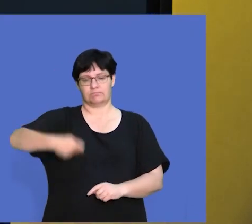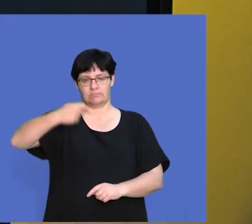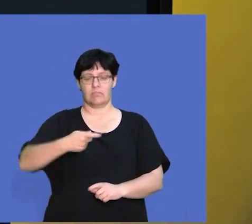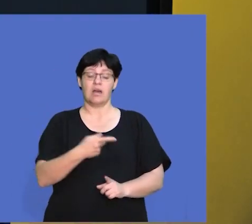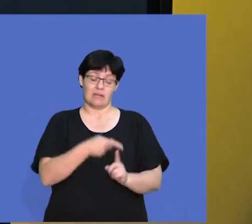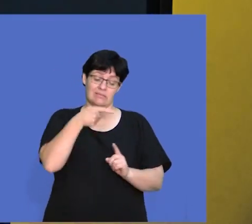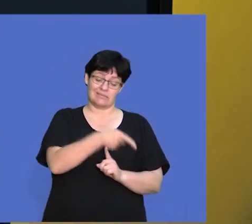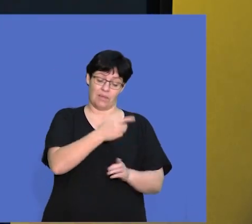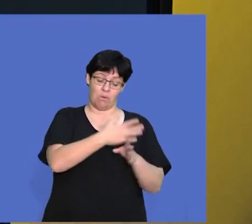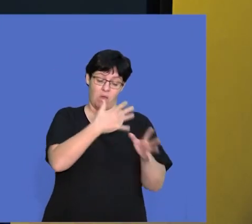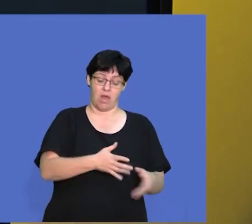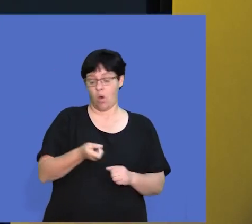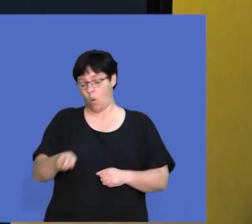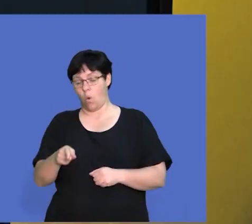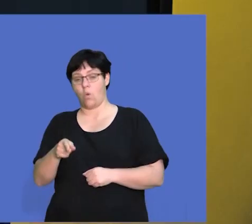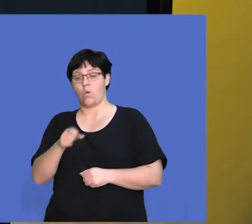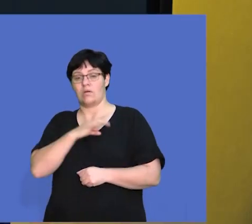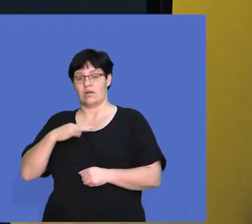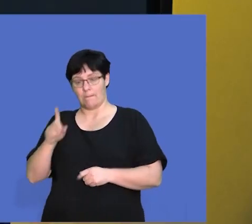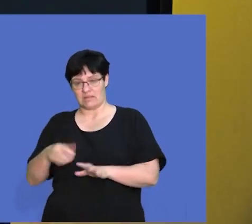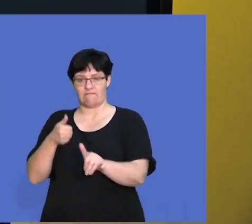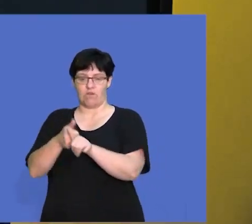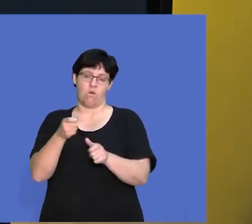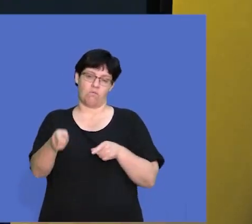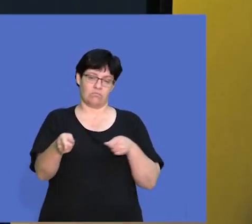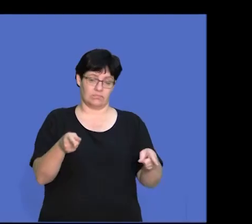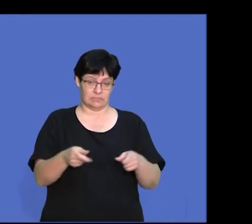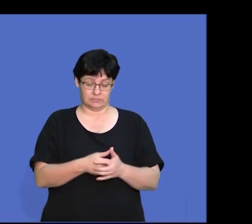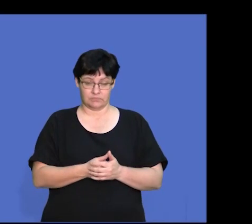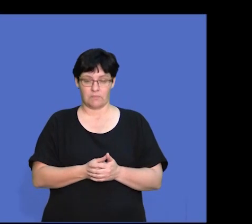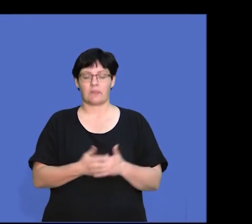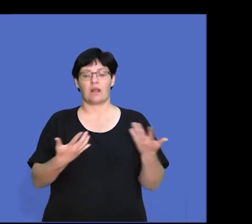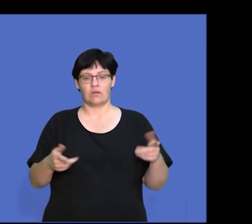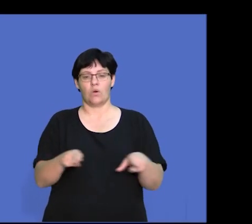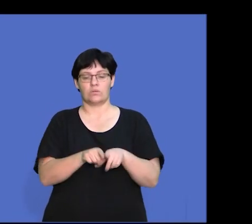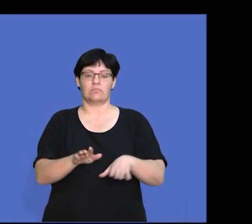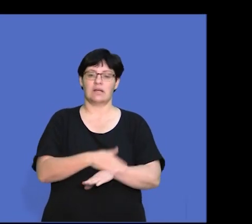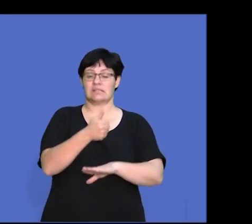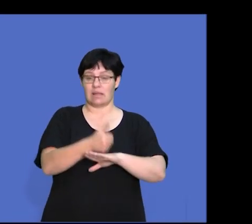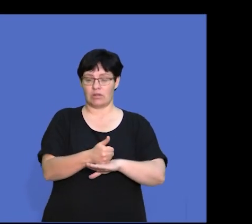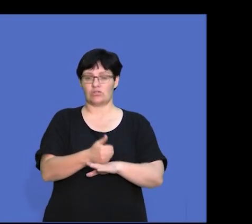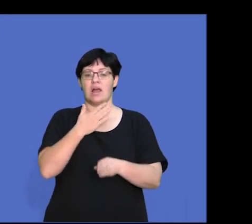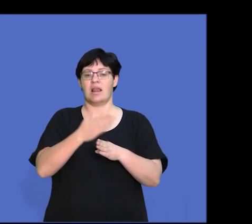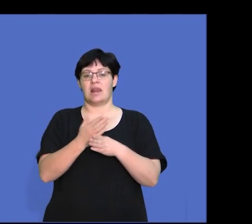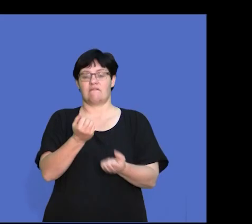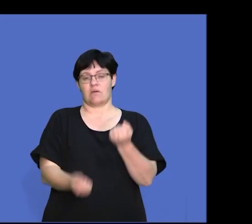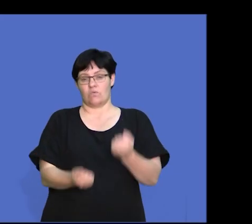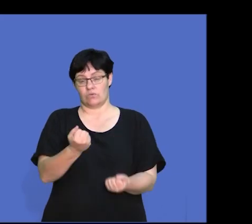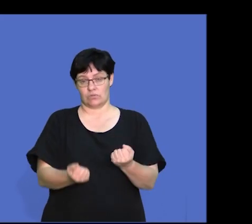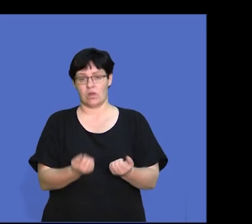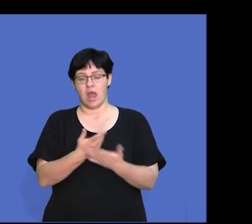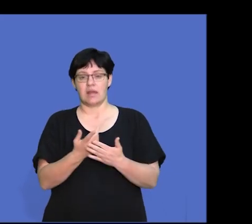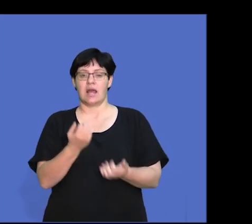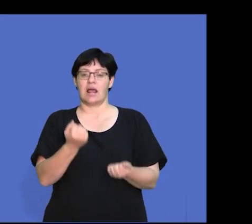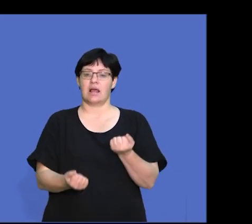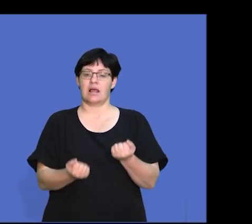either the employer or the employee will have to follow. Right, and it also establishes the labour courts and the labour